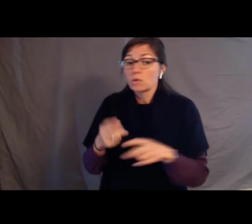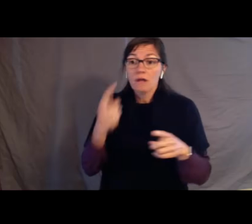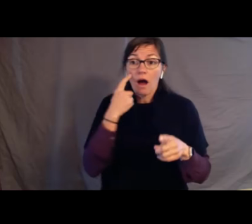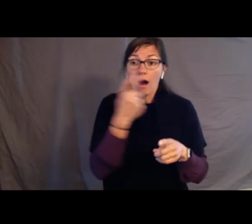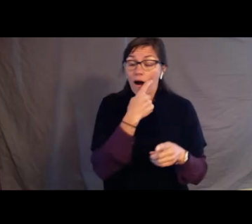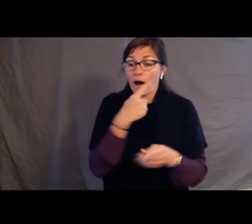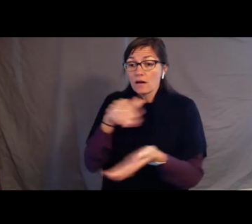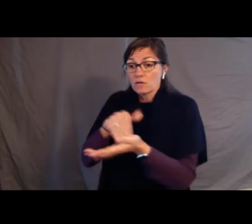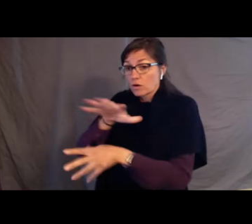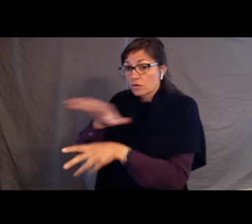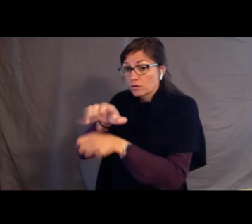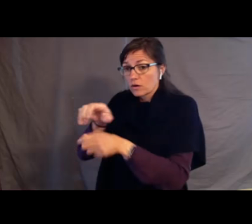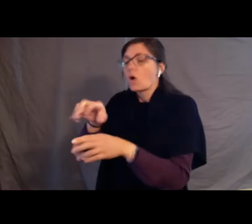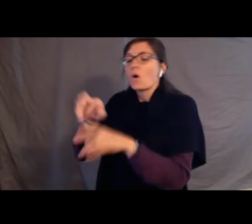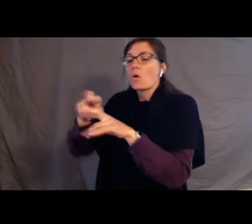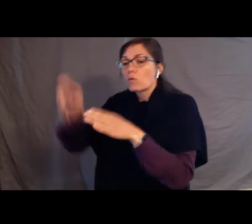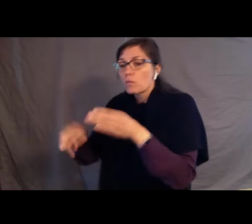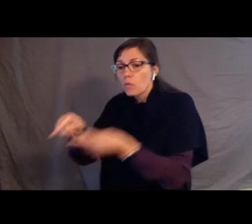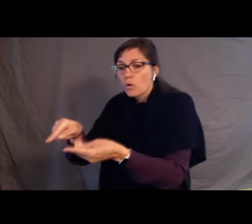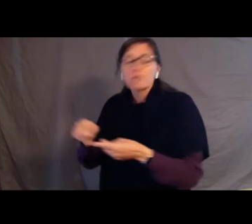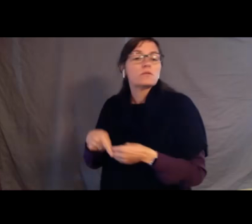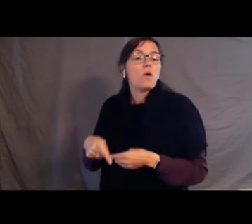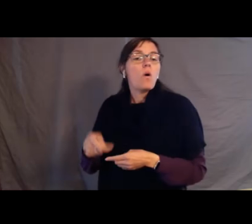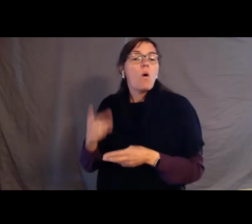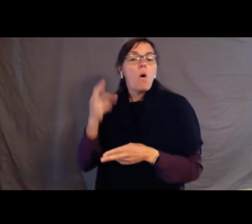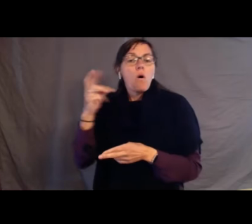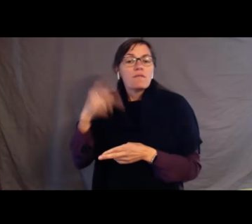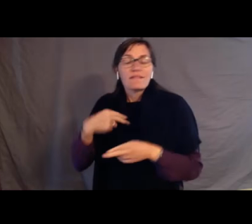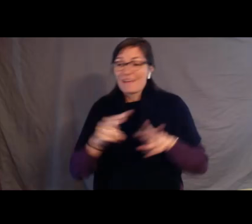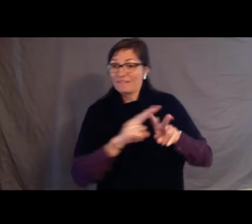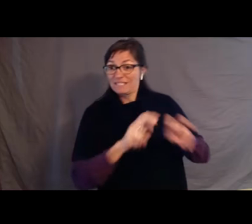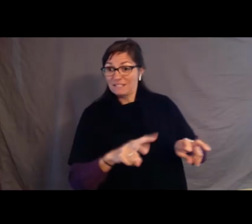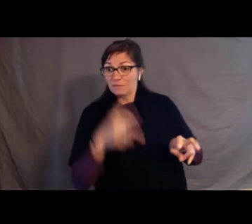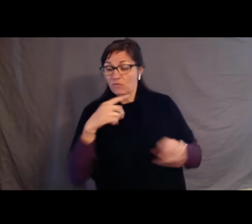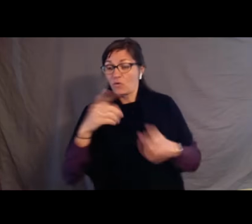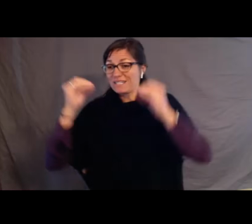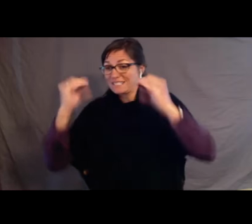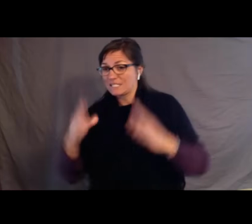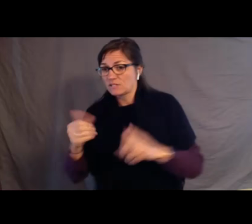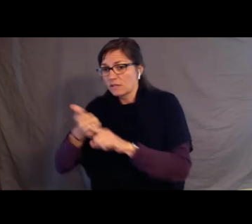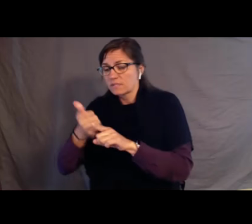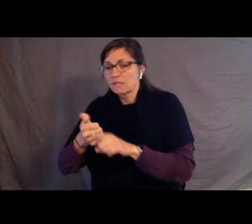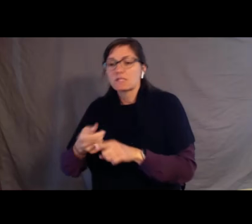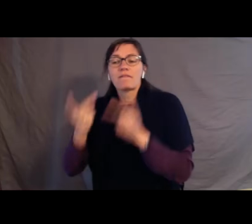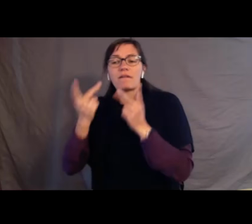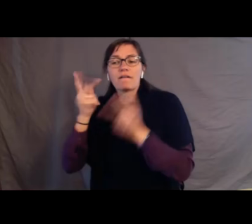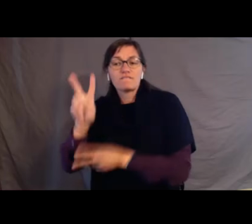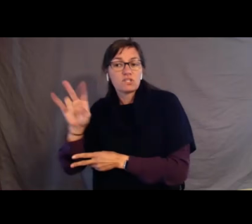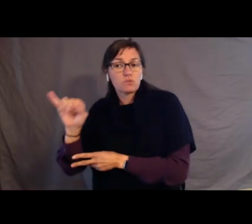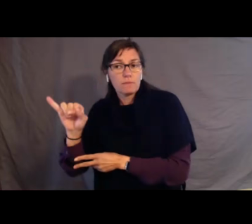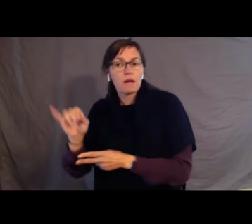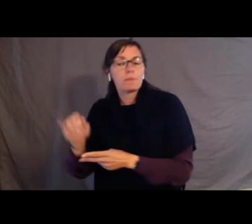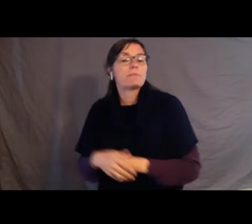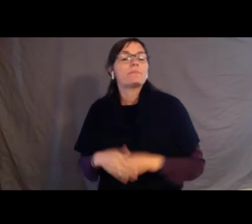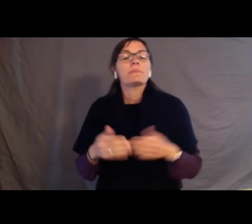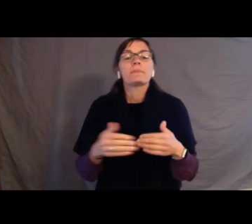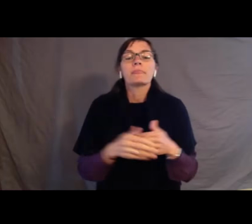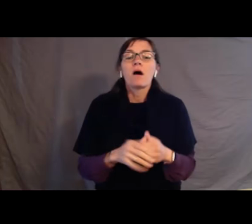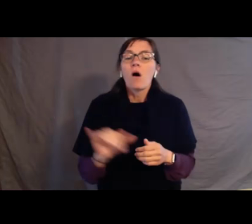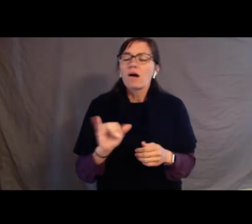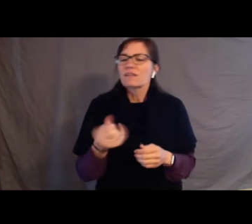media assessment is conducted by a teacher of the visually impaired. If not, it should be. And then there's also numerous functional vision